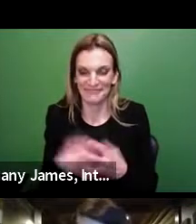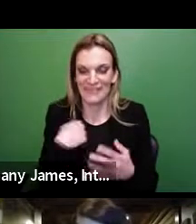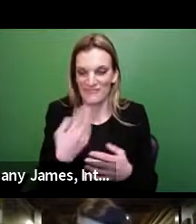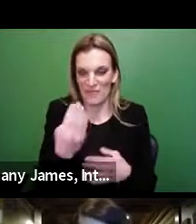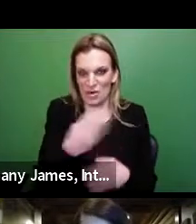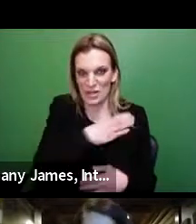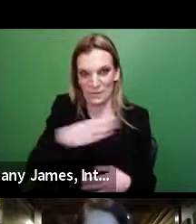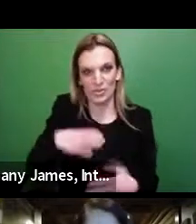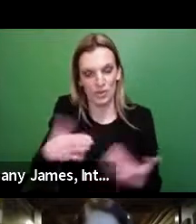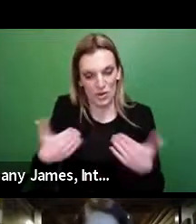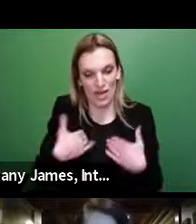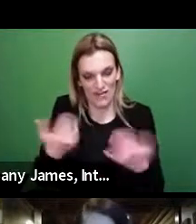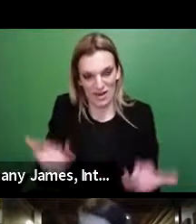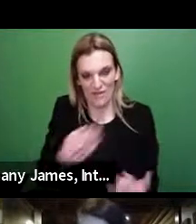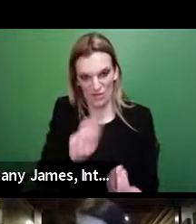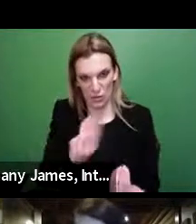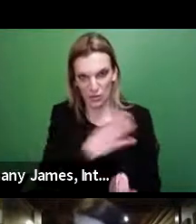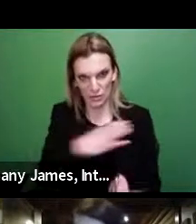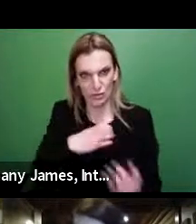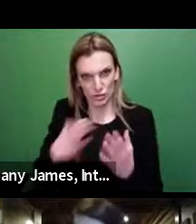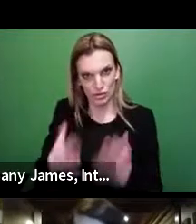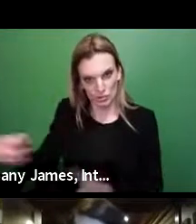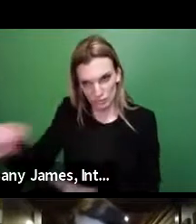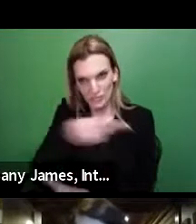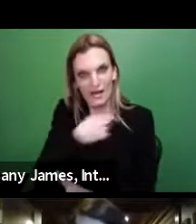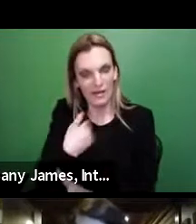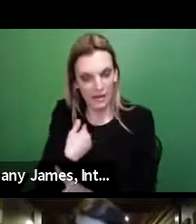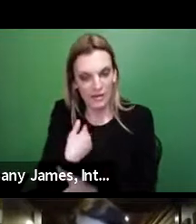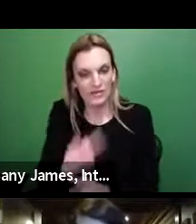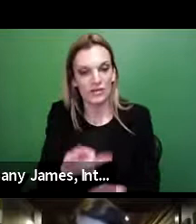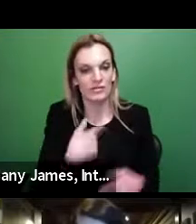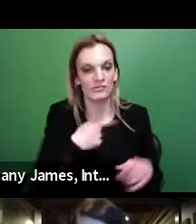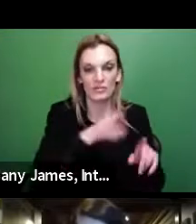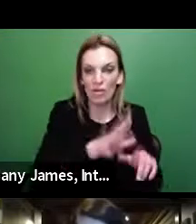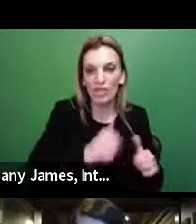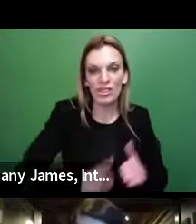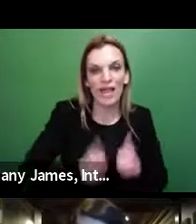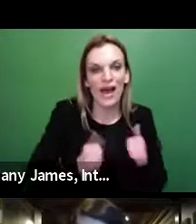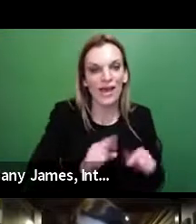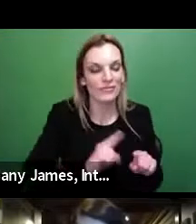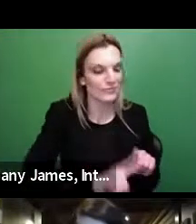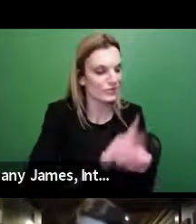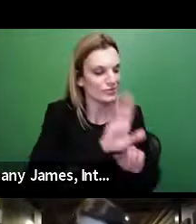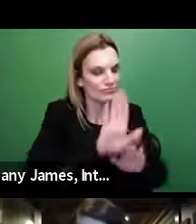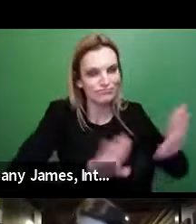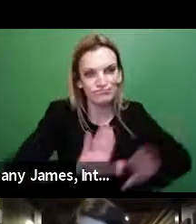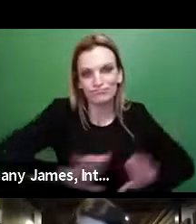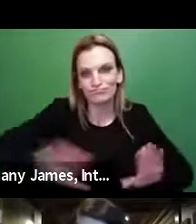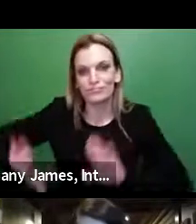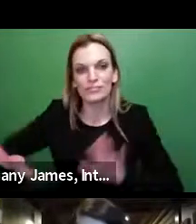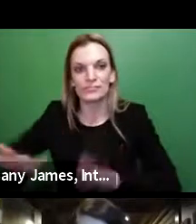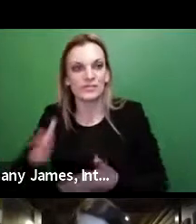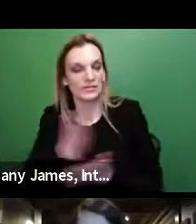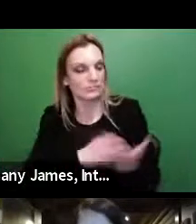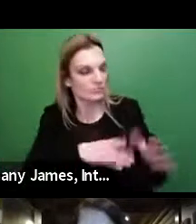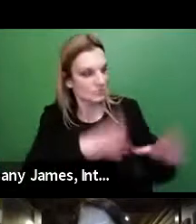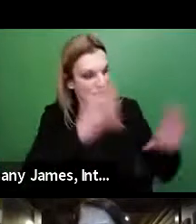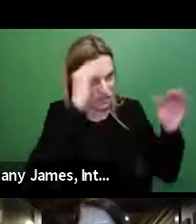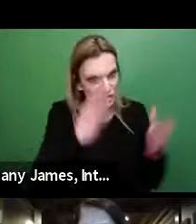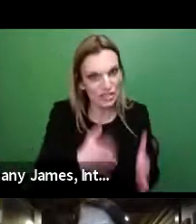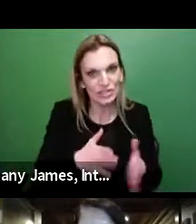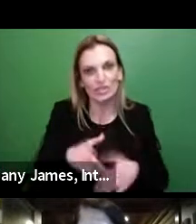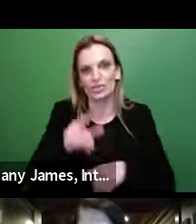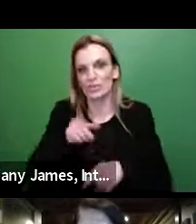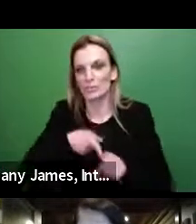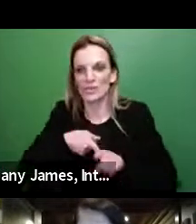waiting for one more appointment, but they come from all walks of life. They're educators, business individuals,